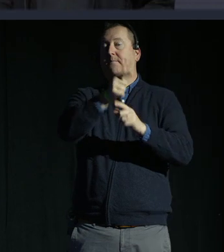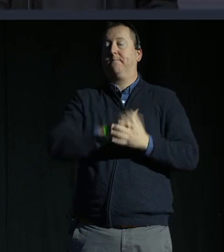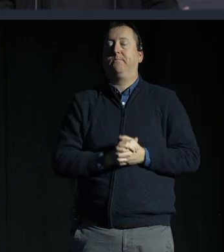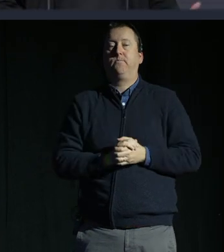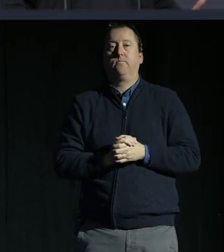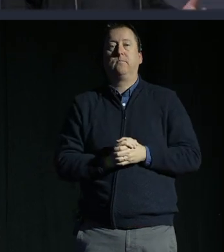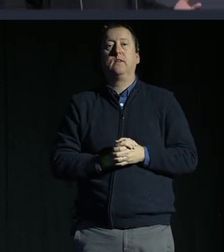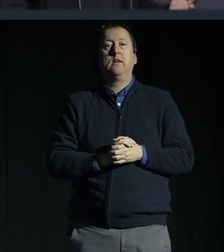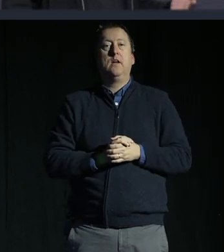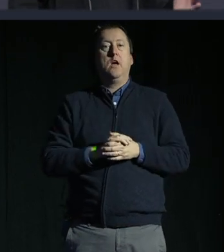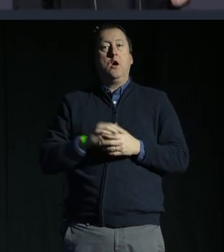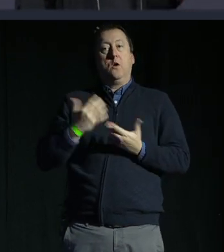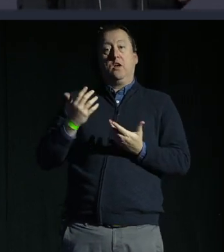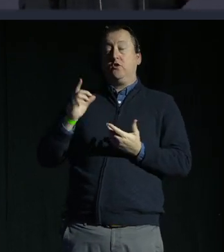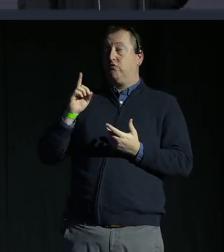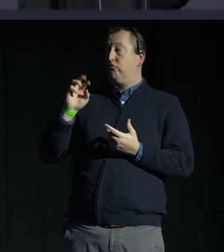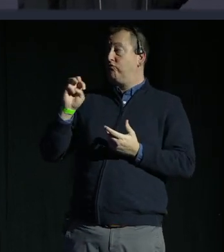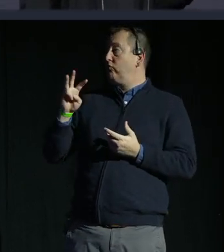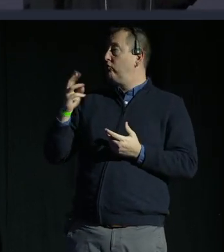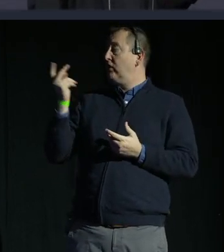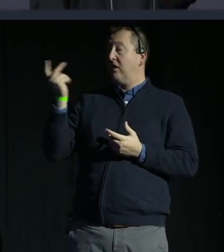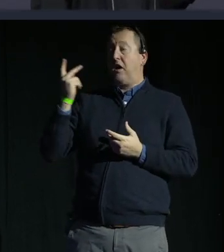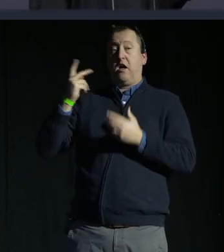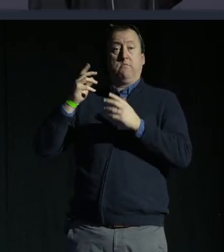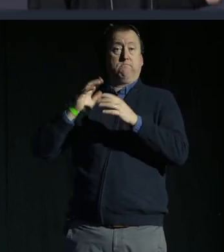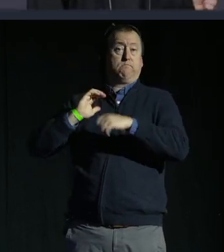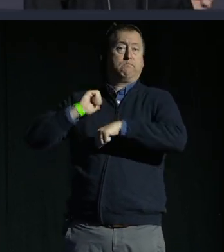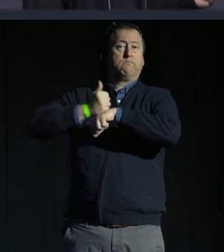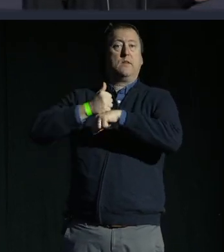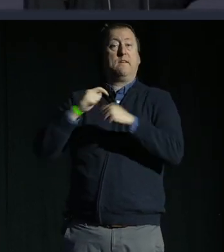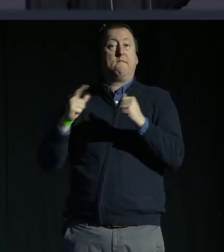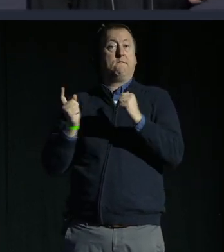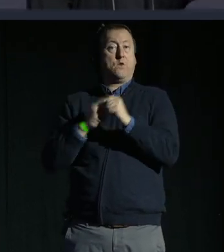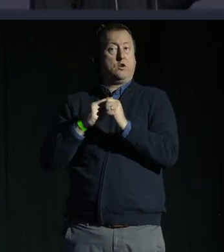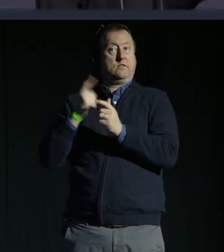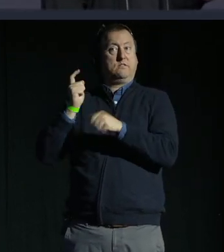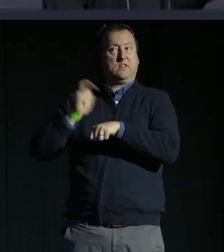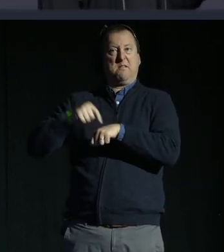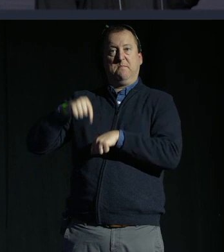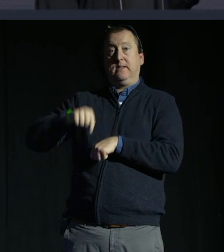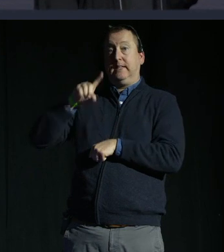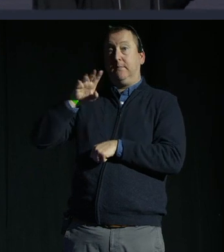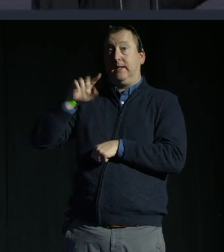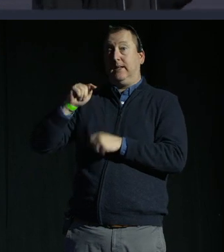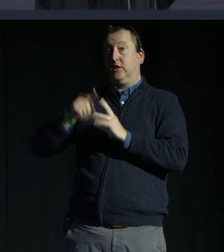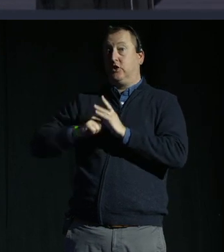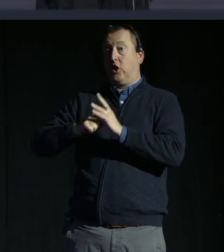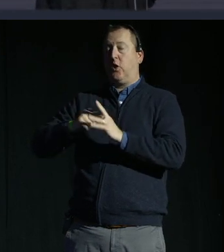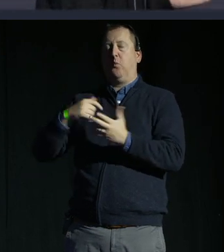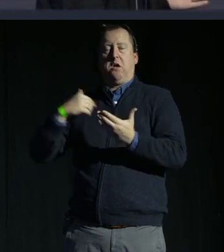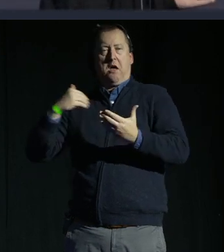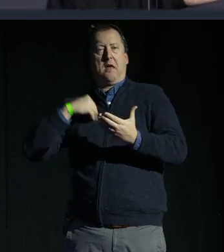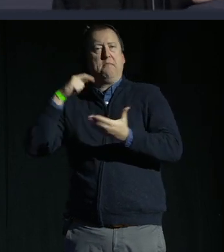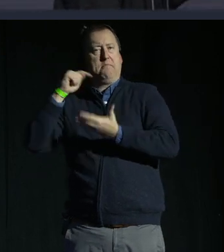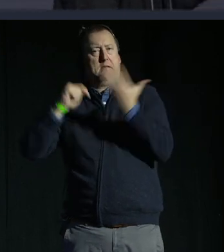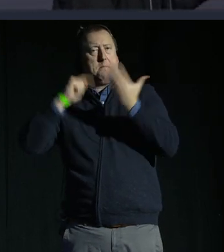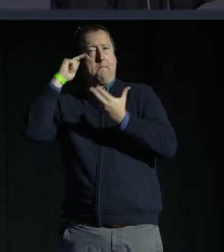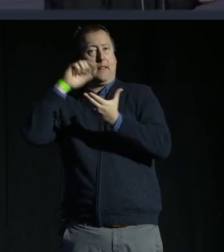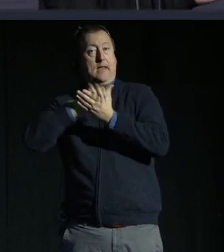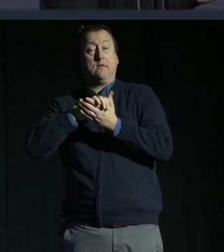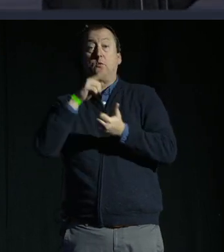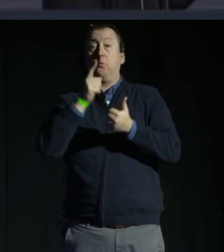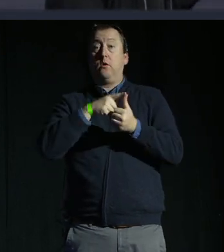When Drew and Connor and I built the first versions of DBT, we imbued it with these beliefs. DBT treats every